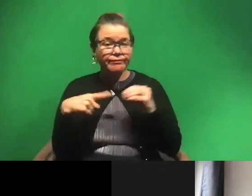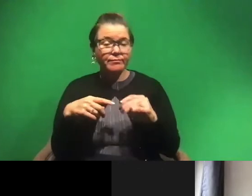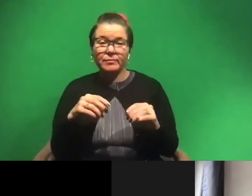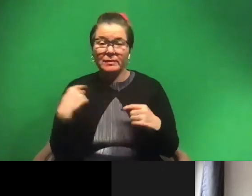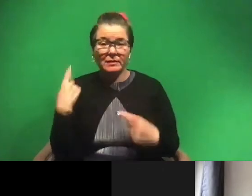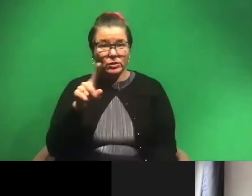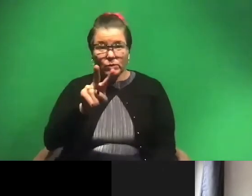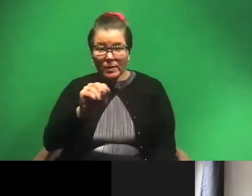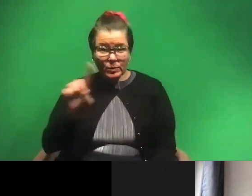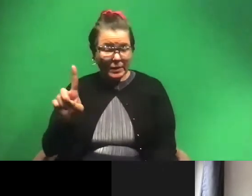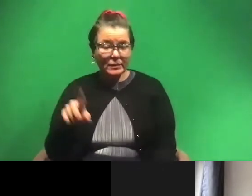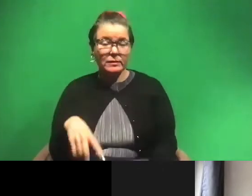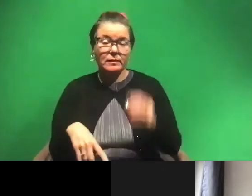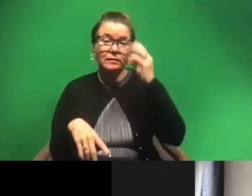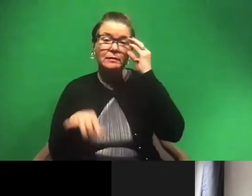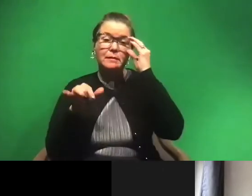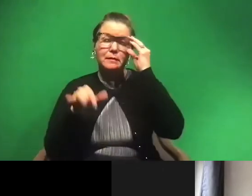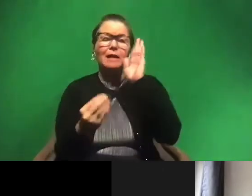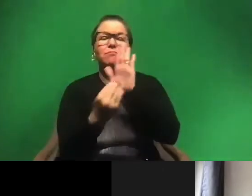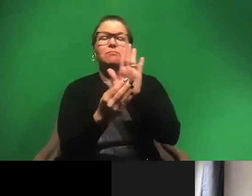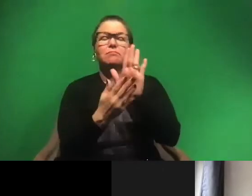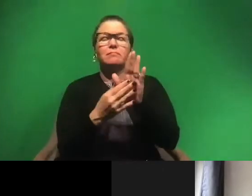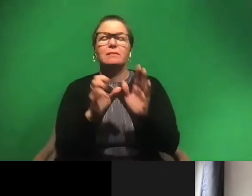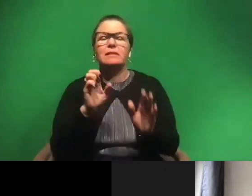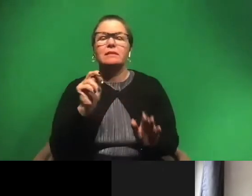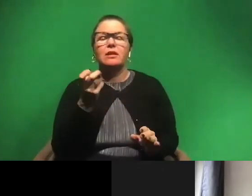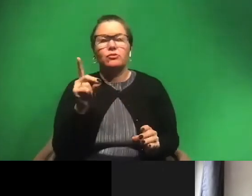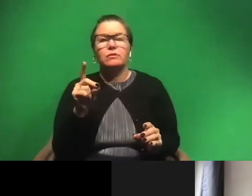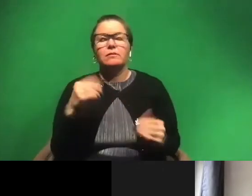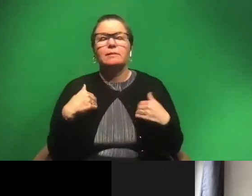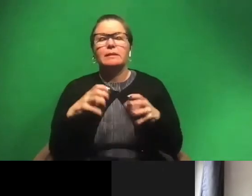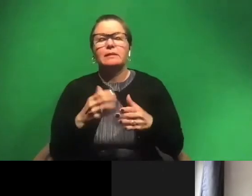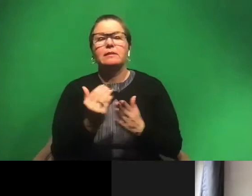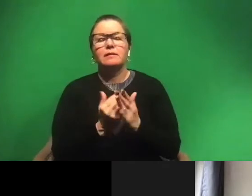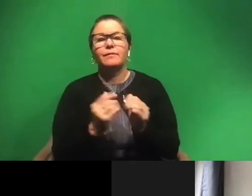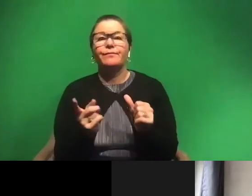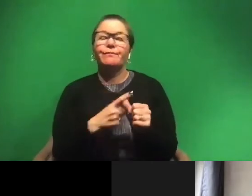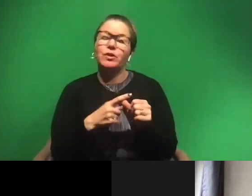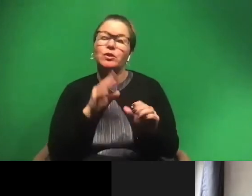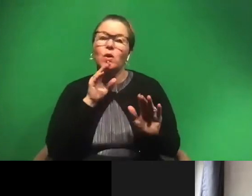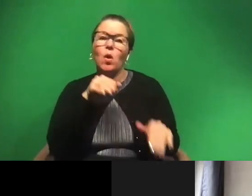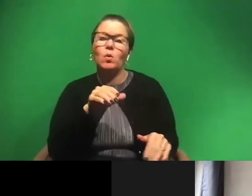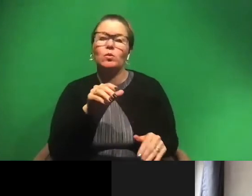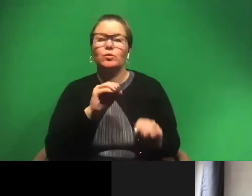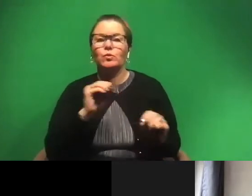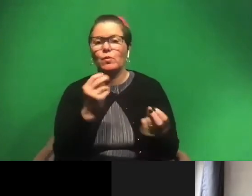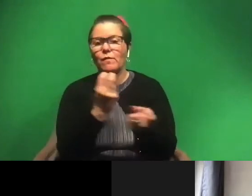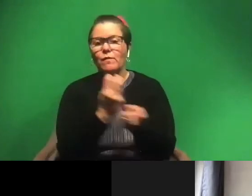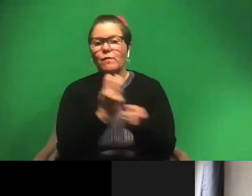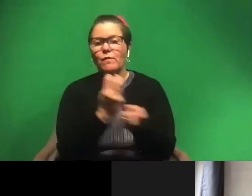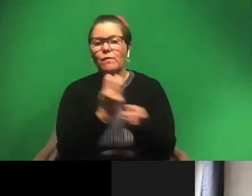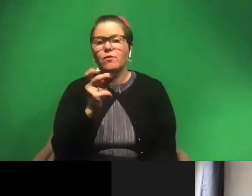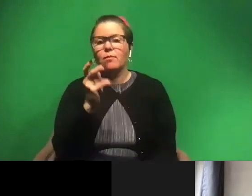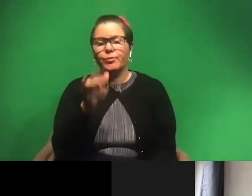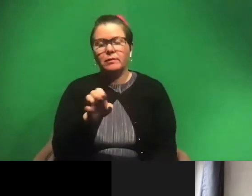that was when they got listed on the endangered species list. They were the first ocean invertebrate to be listed on the endangered